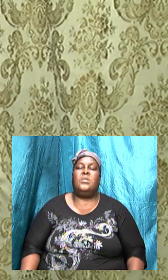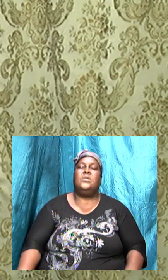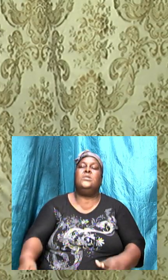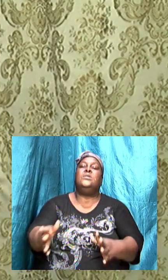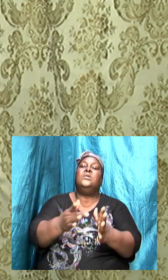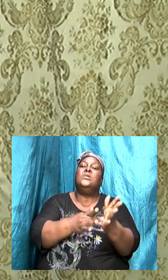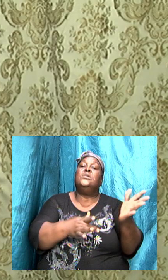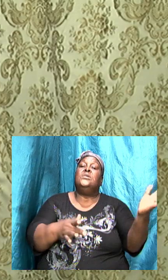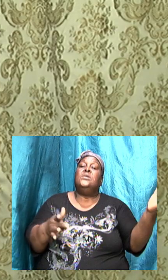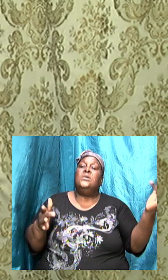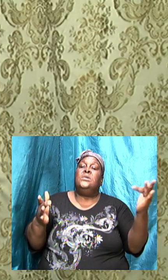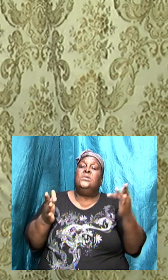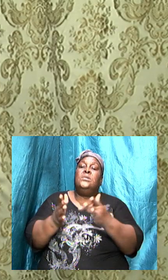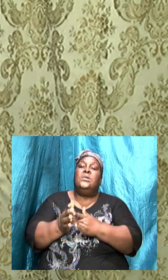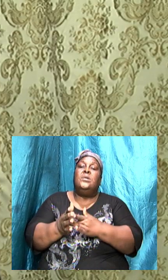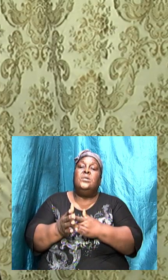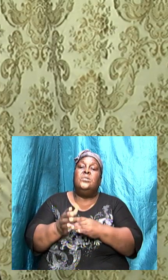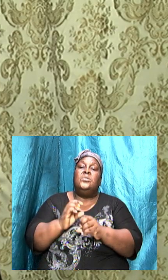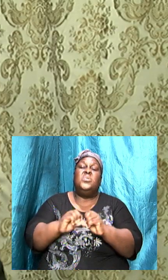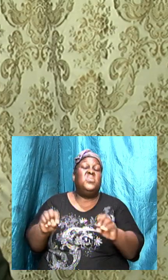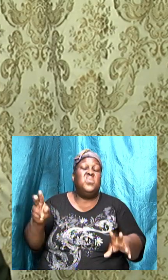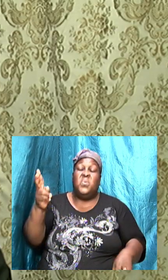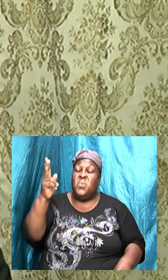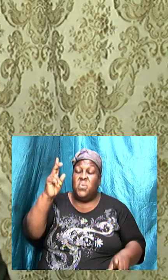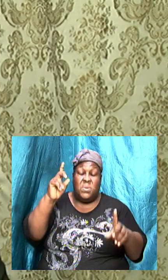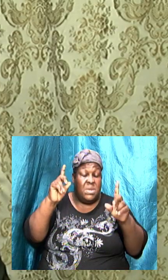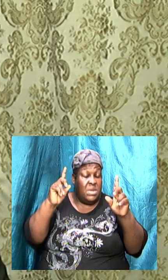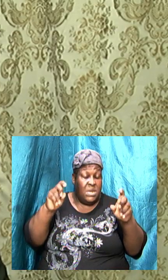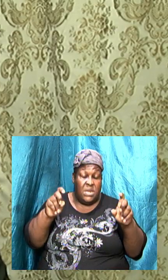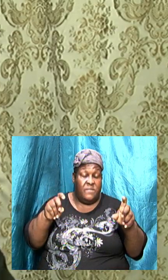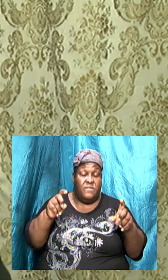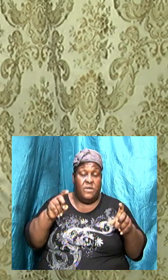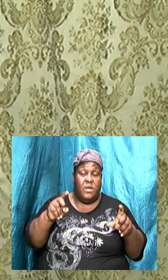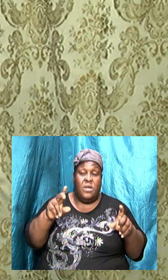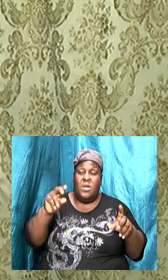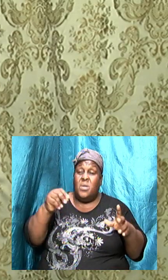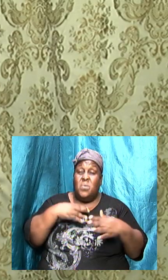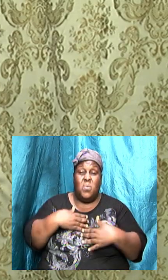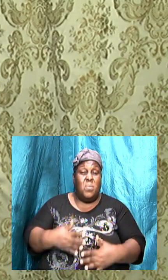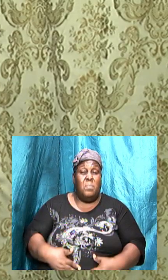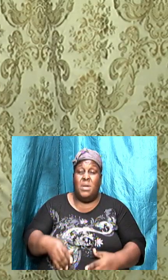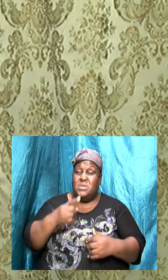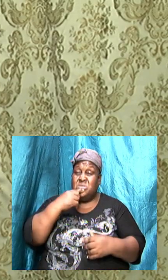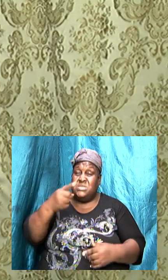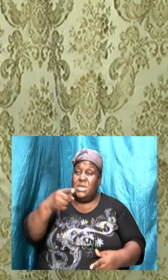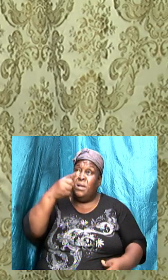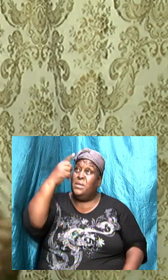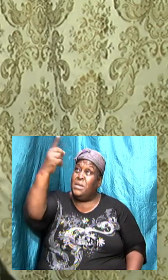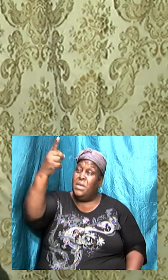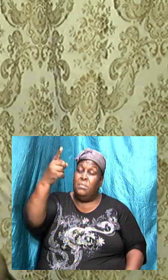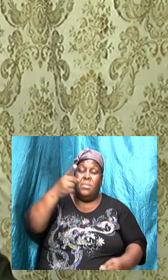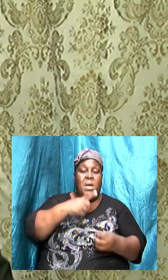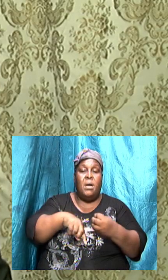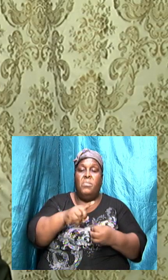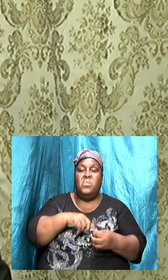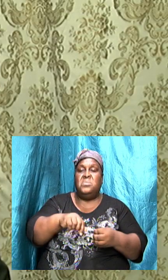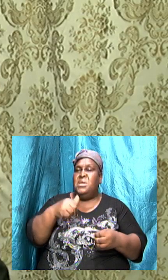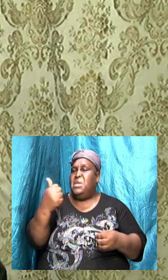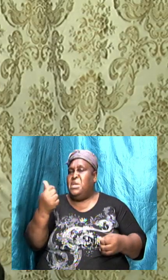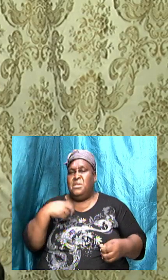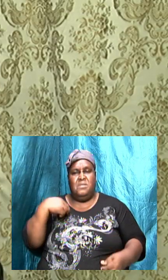Jesus doesn't need for anybody to tell him about any of